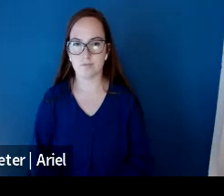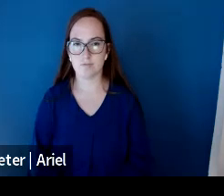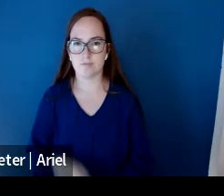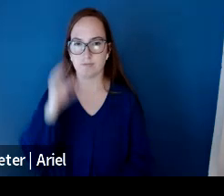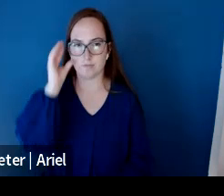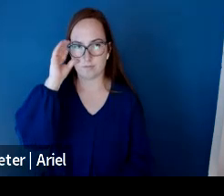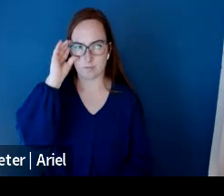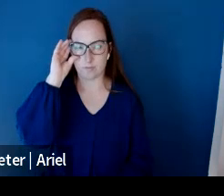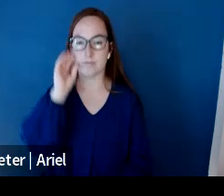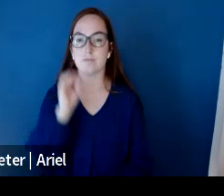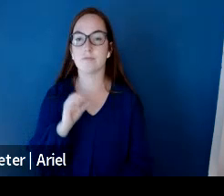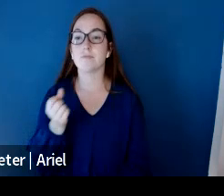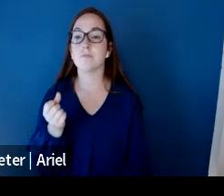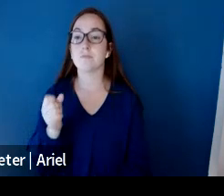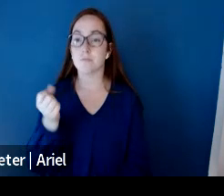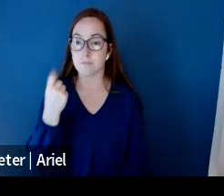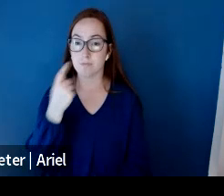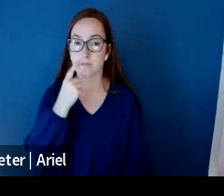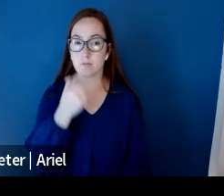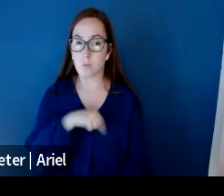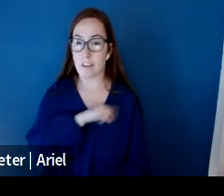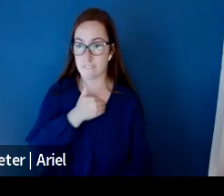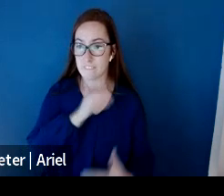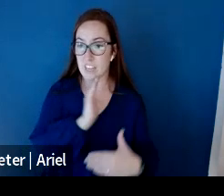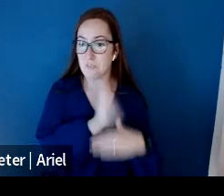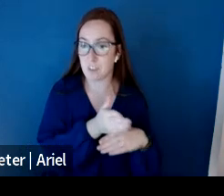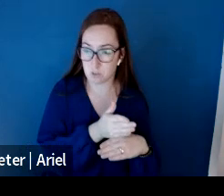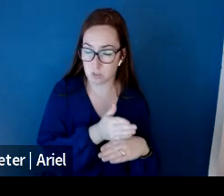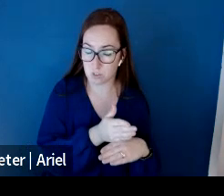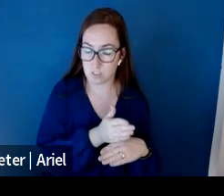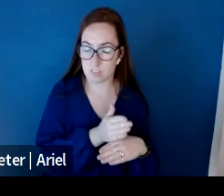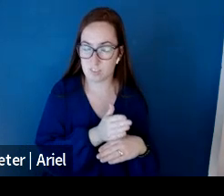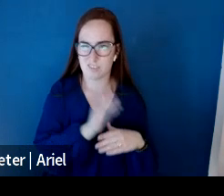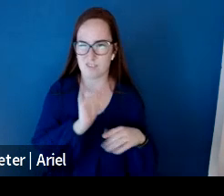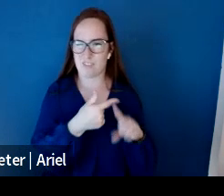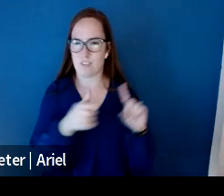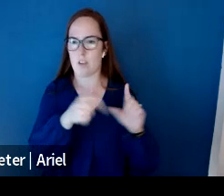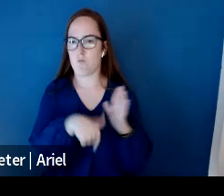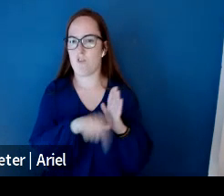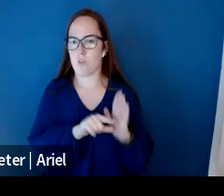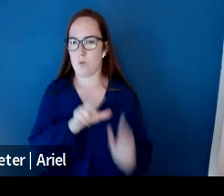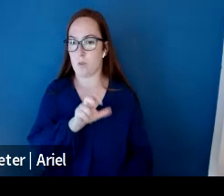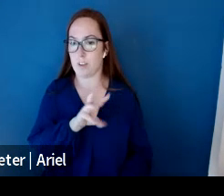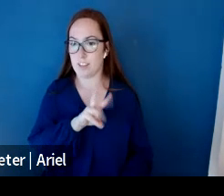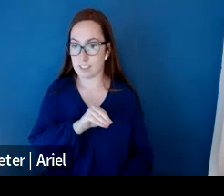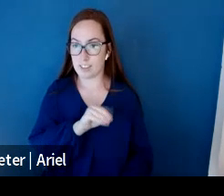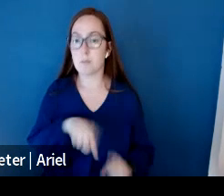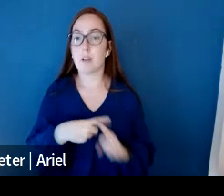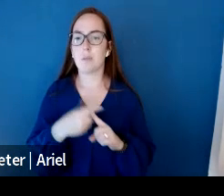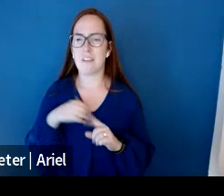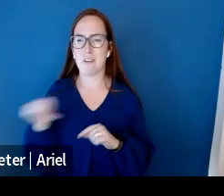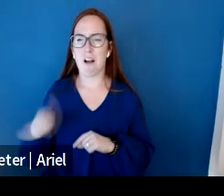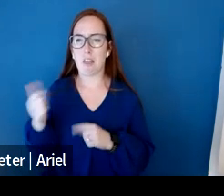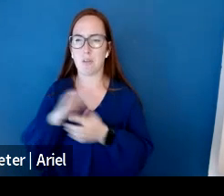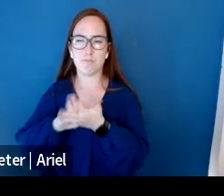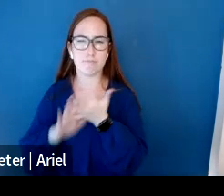All right, along with the interventions from Review 360, as we know, there are a lot of other interventions